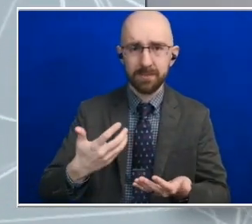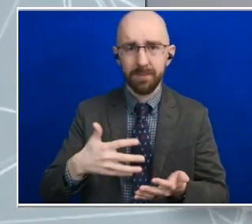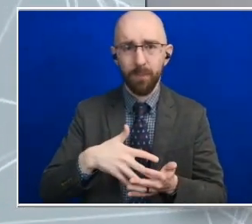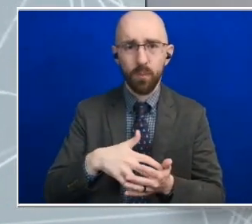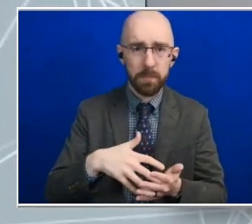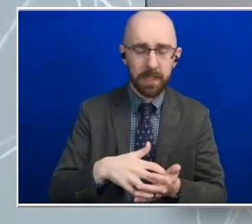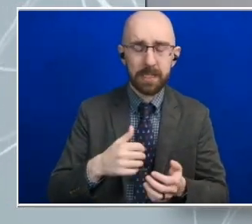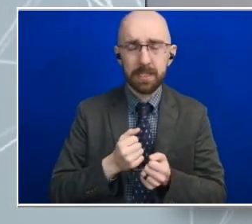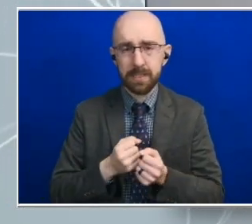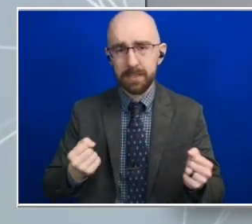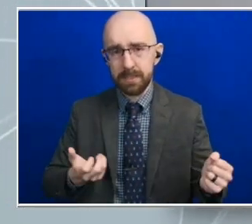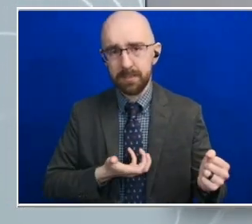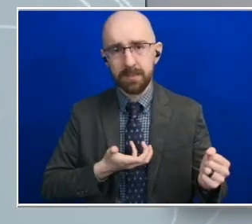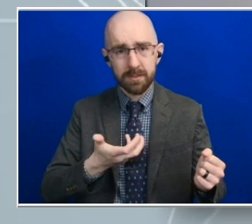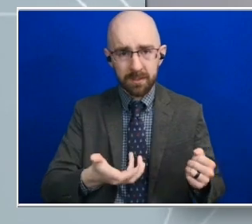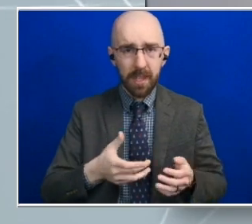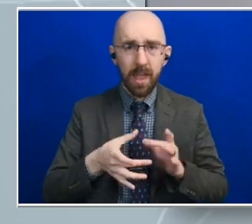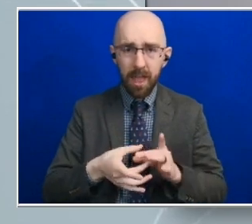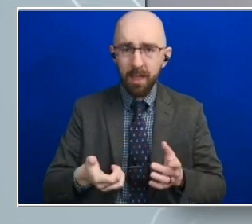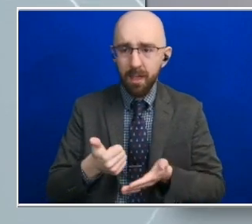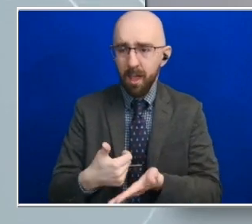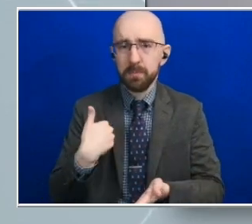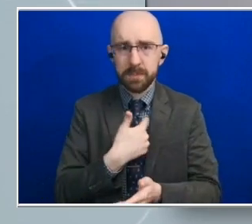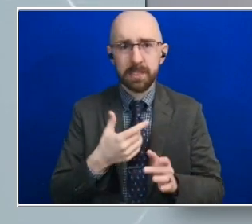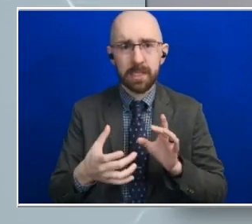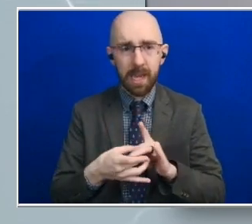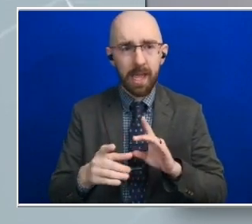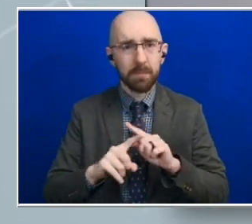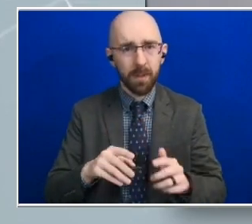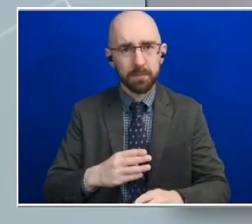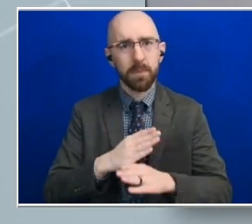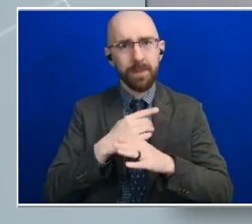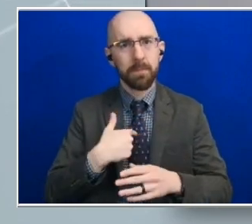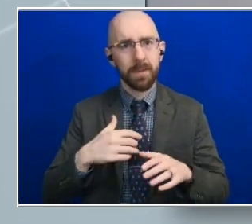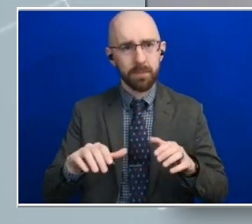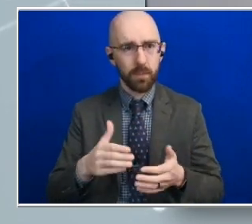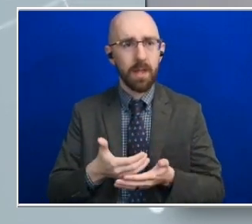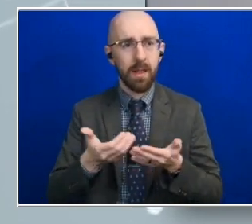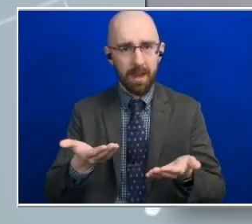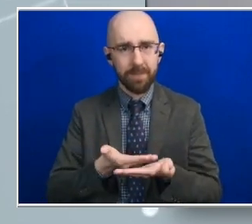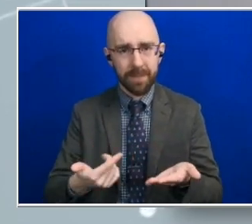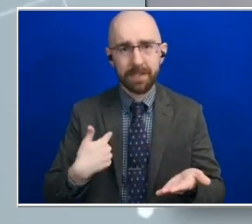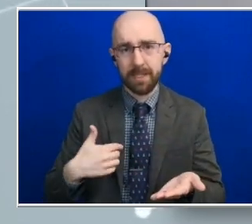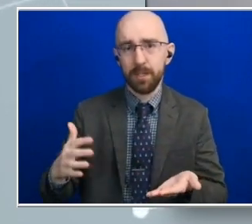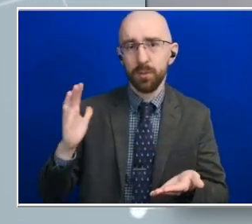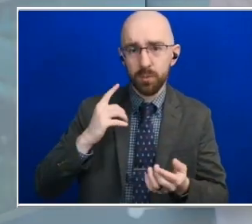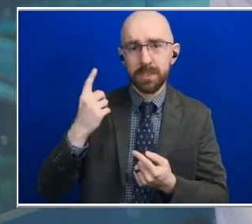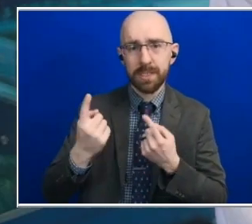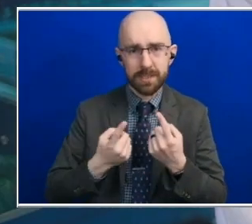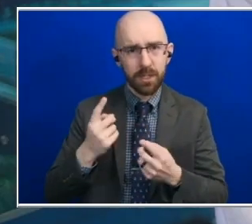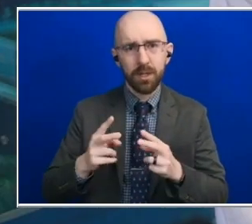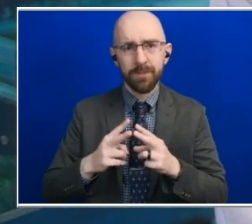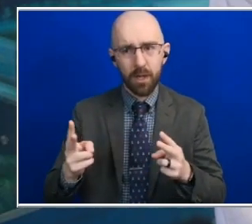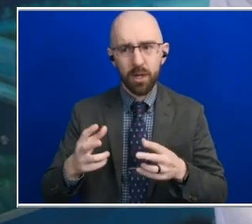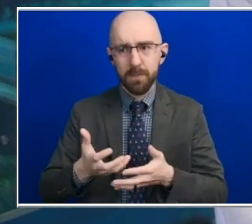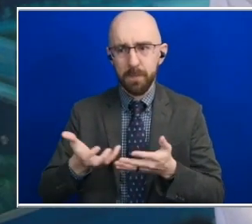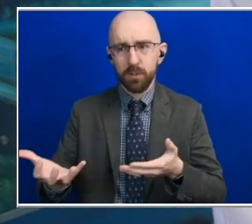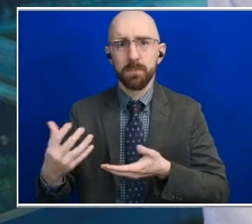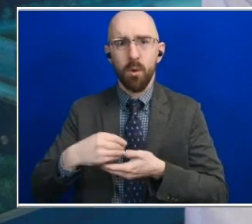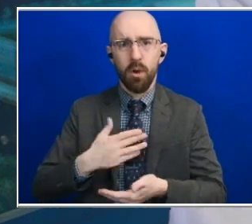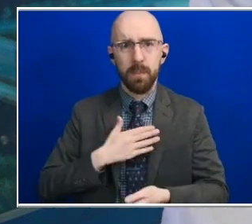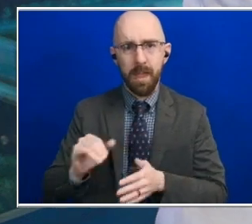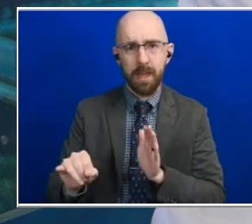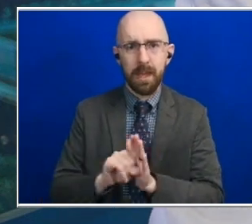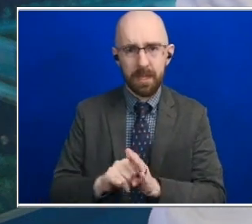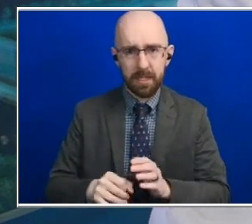connect. But it has stopped me from doing a lot of the things that I used to consider very much a part of my identity.